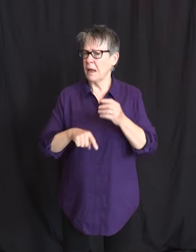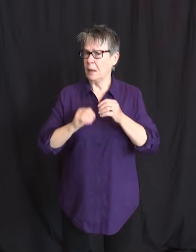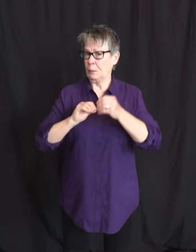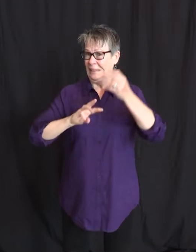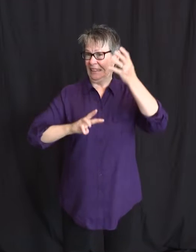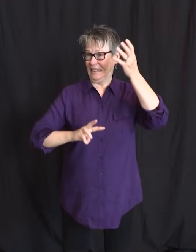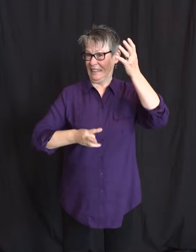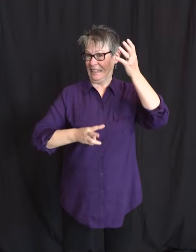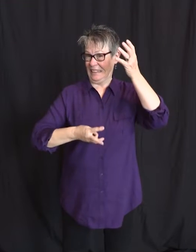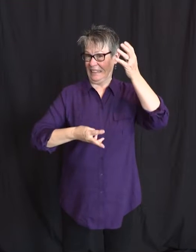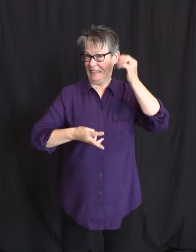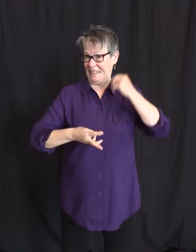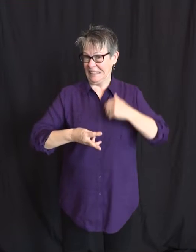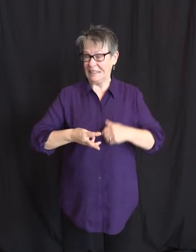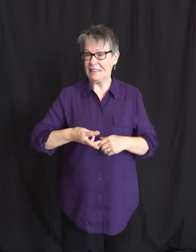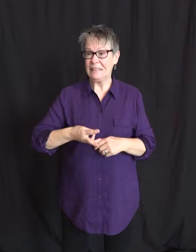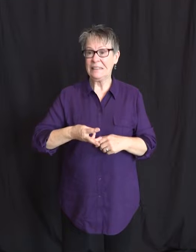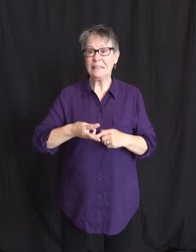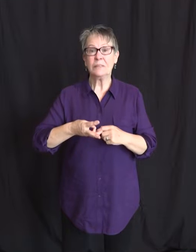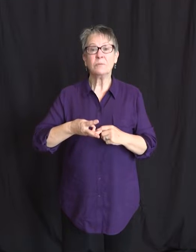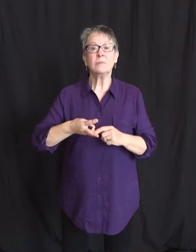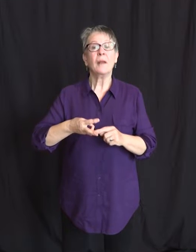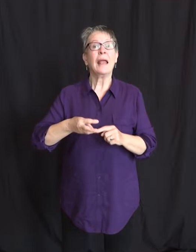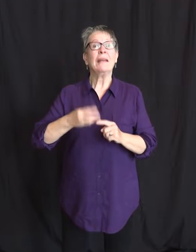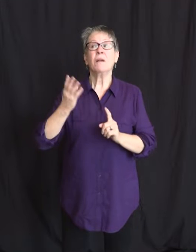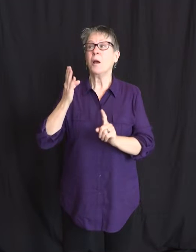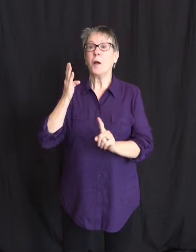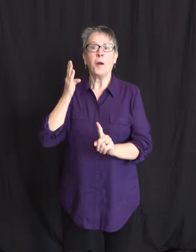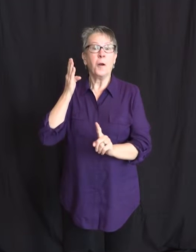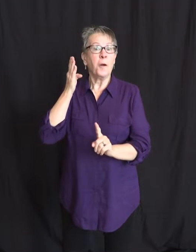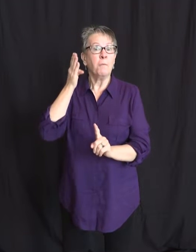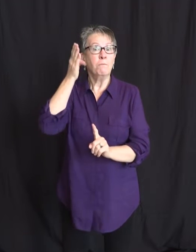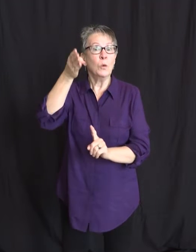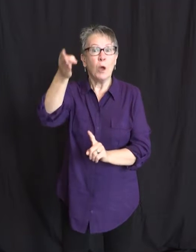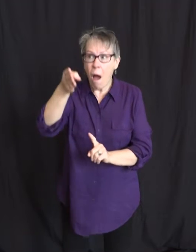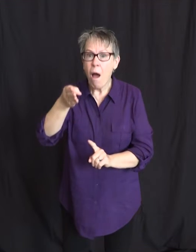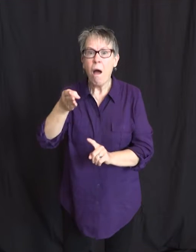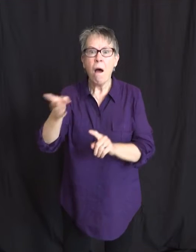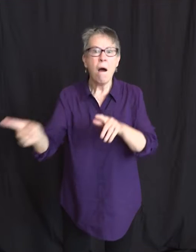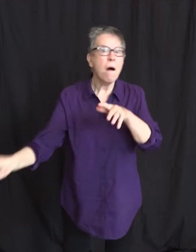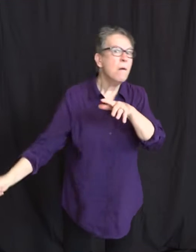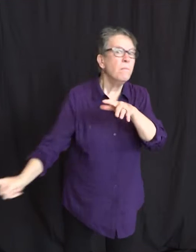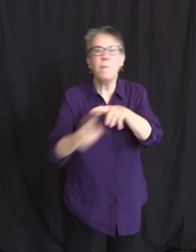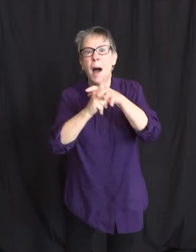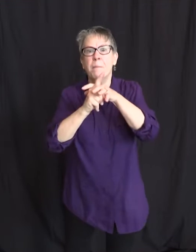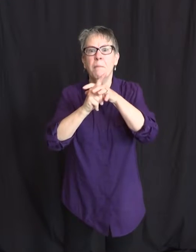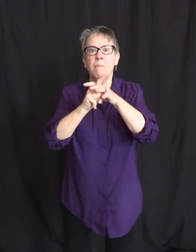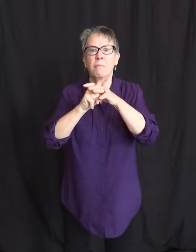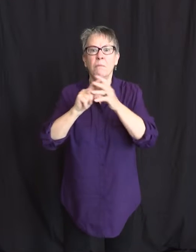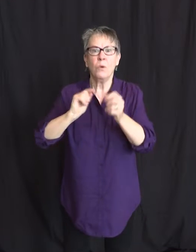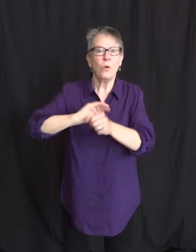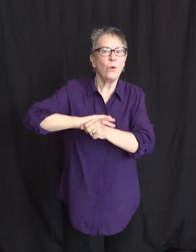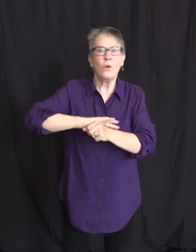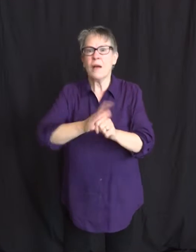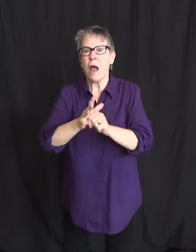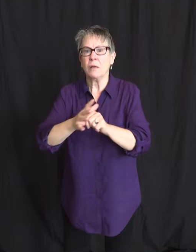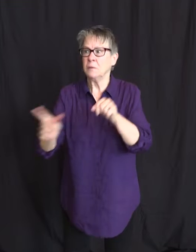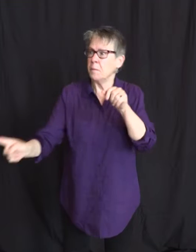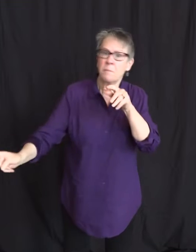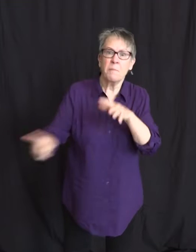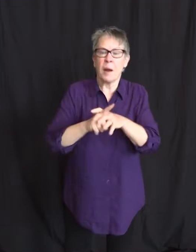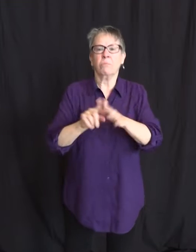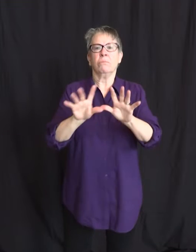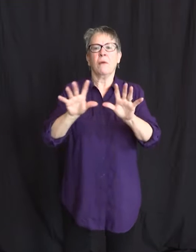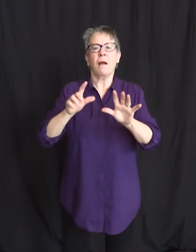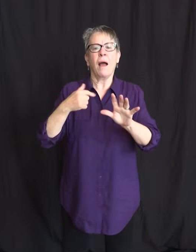or a different strain or an altogether new virus outbreaks, we have learned valuable lessons that we would be foolish